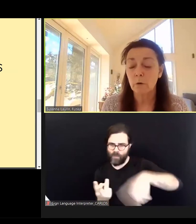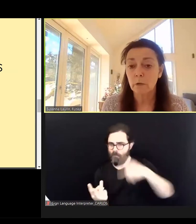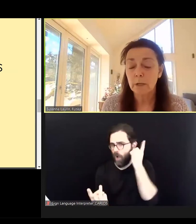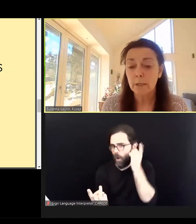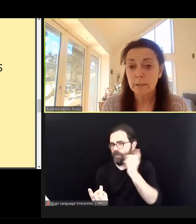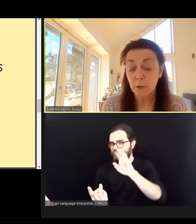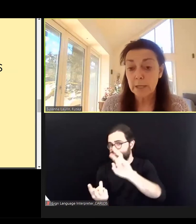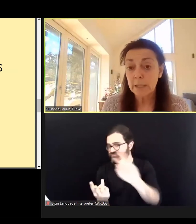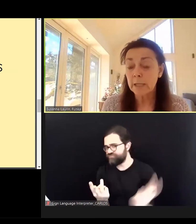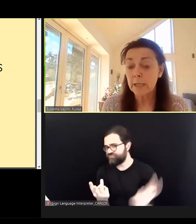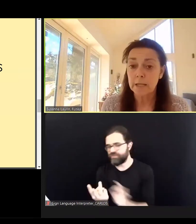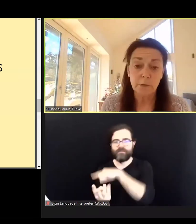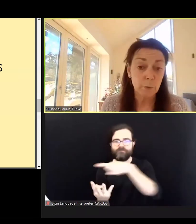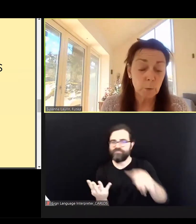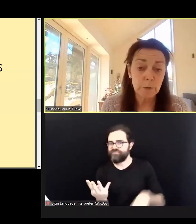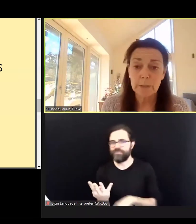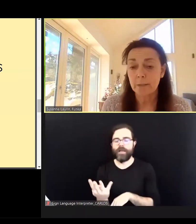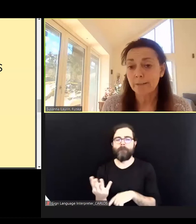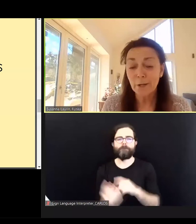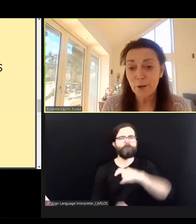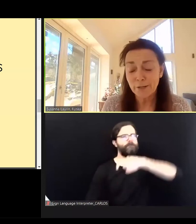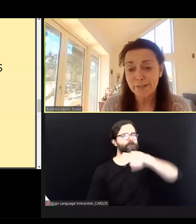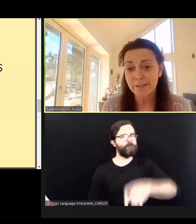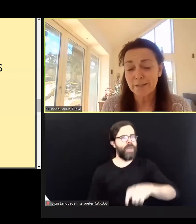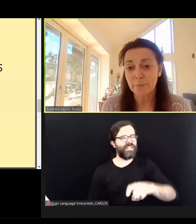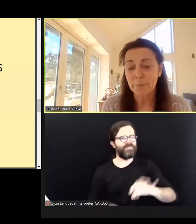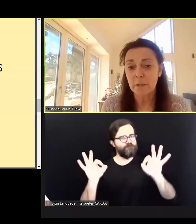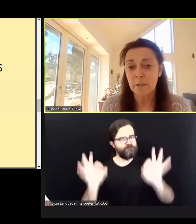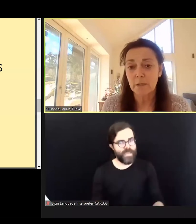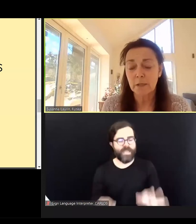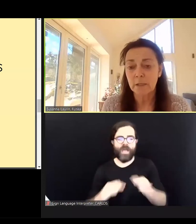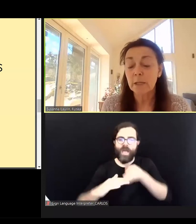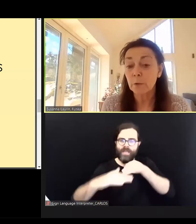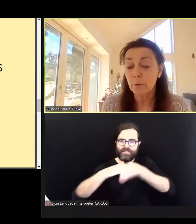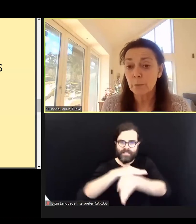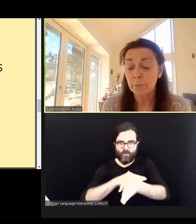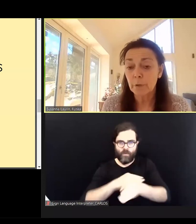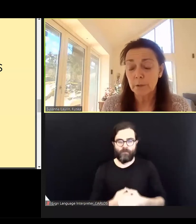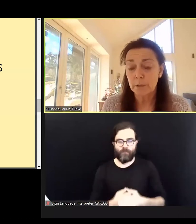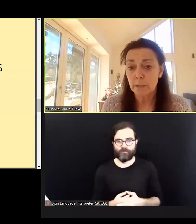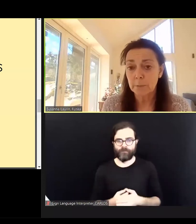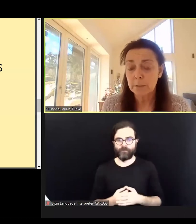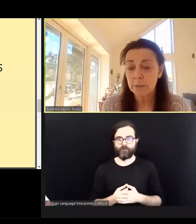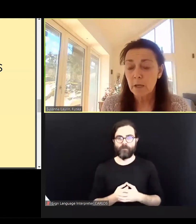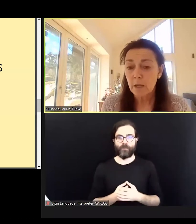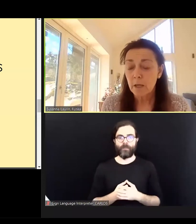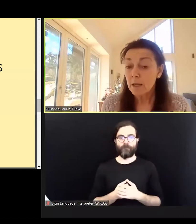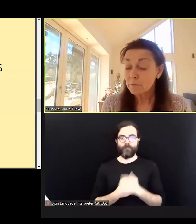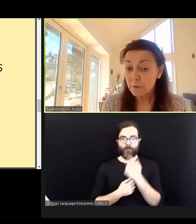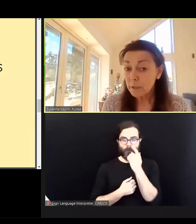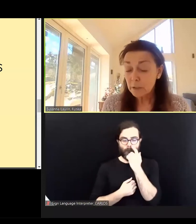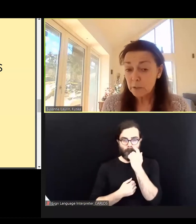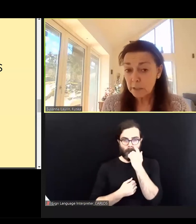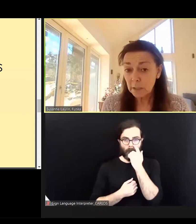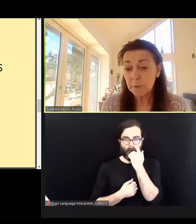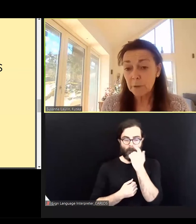comes to e-learning, the most important parts of this directive is that computers and operating